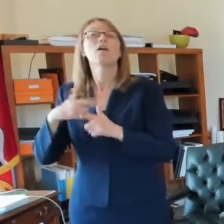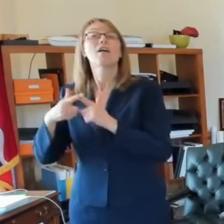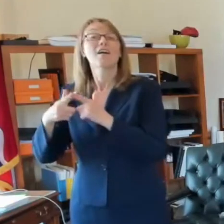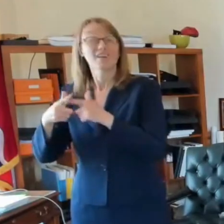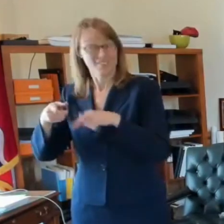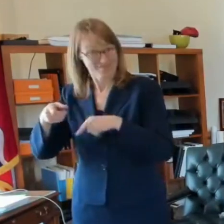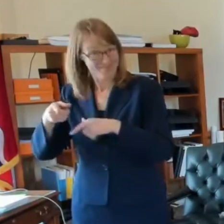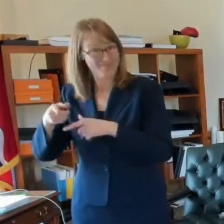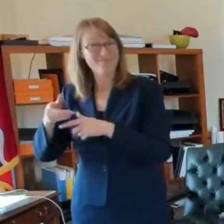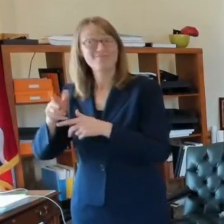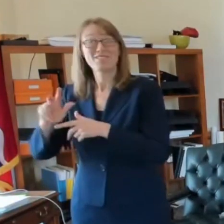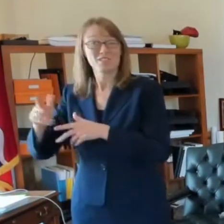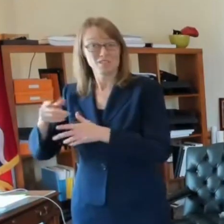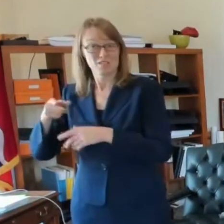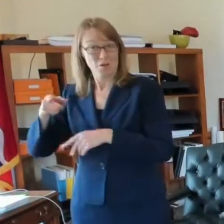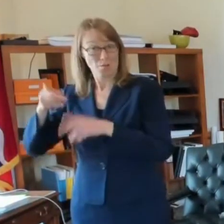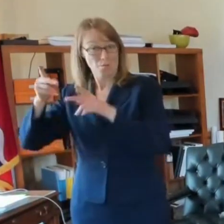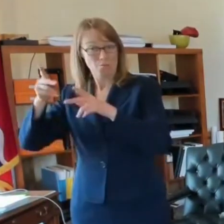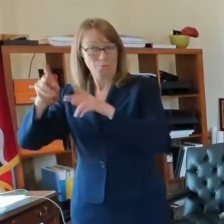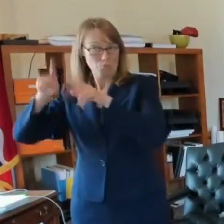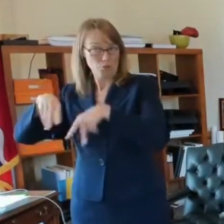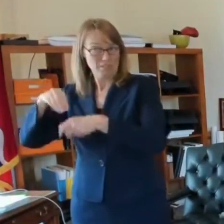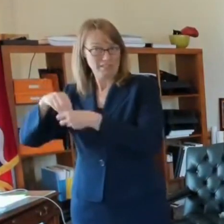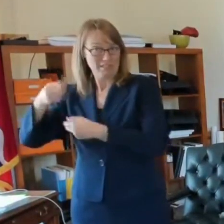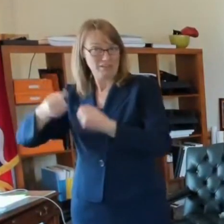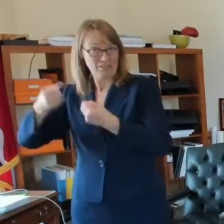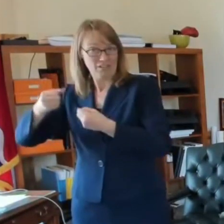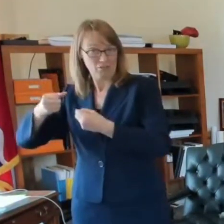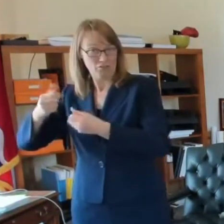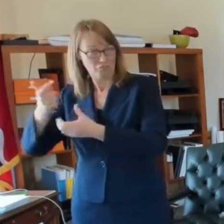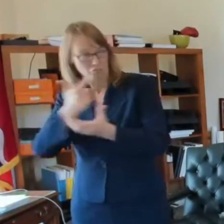officers. So